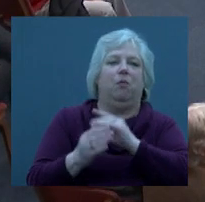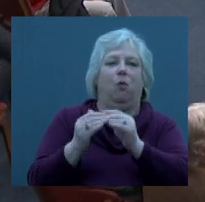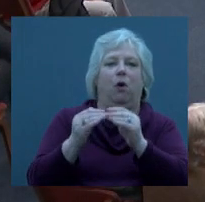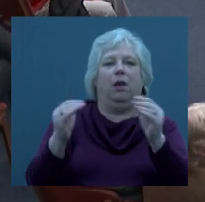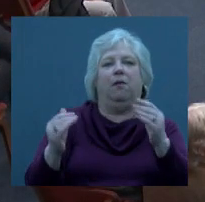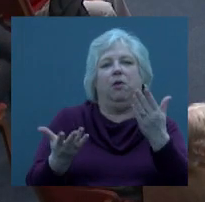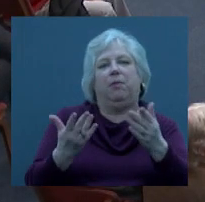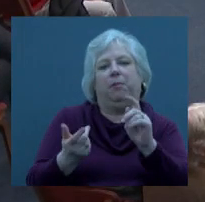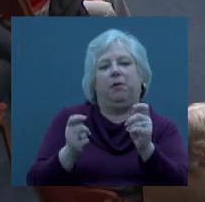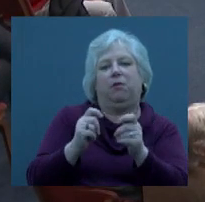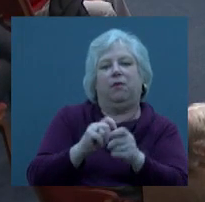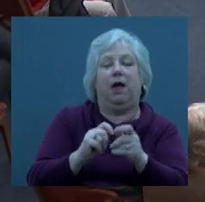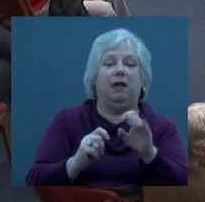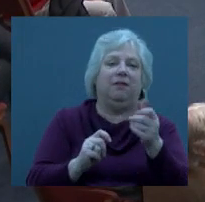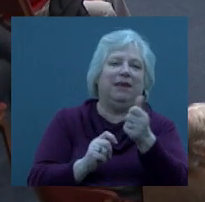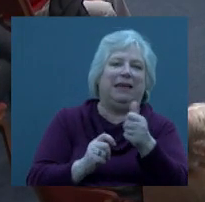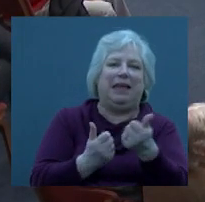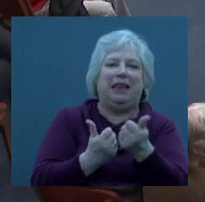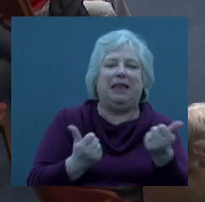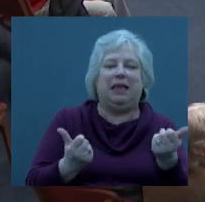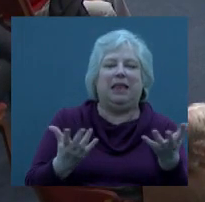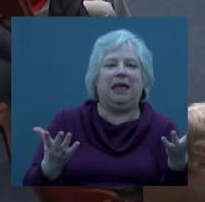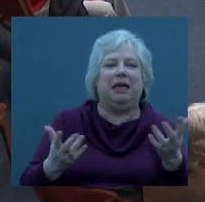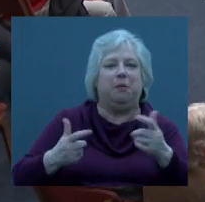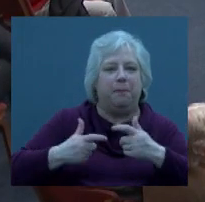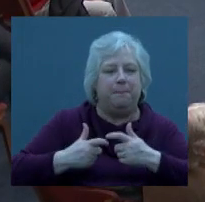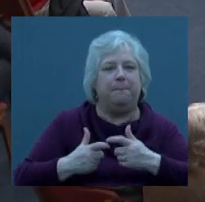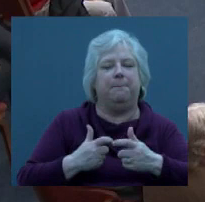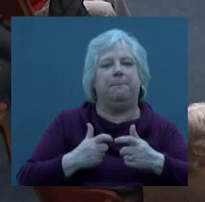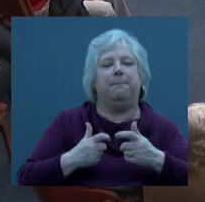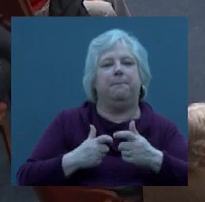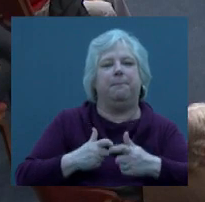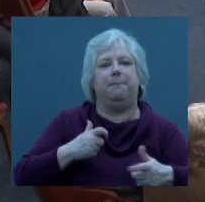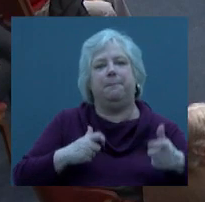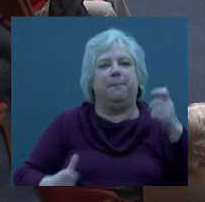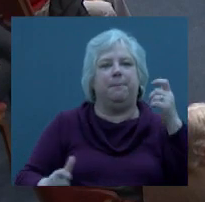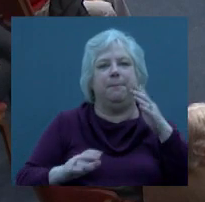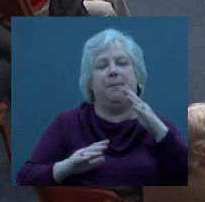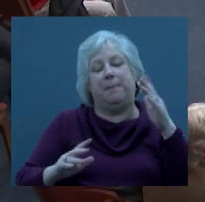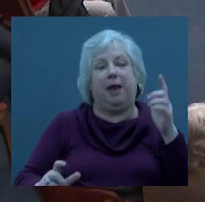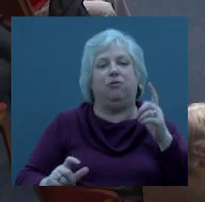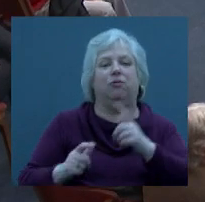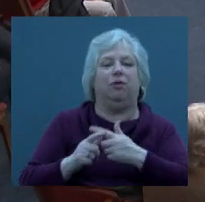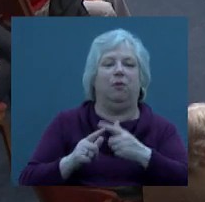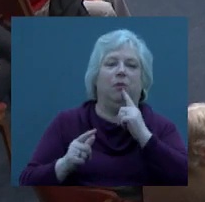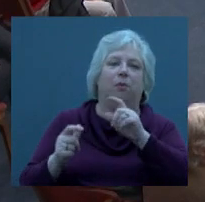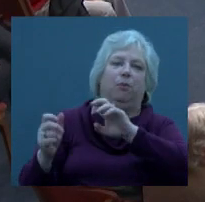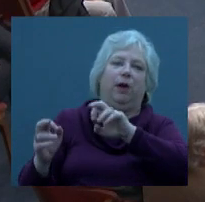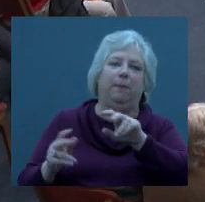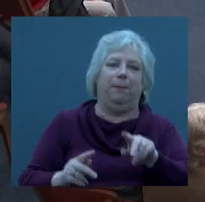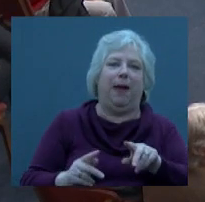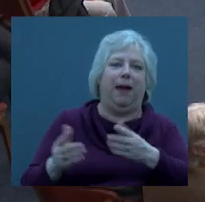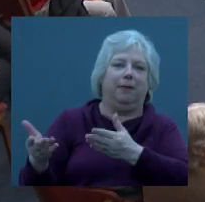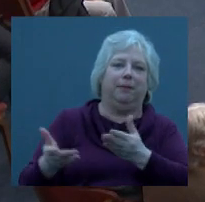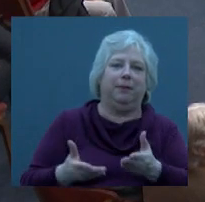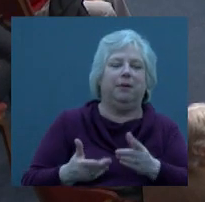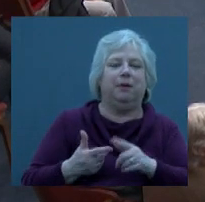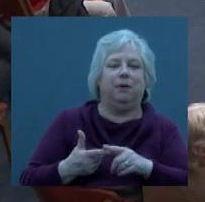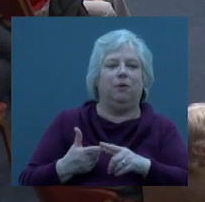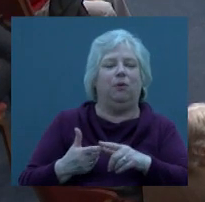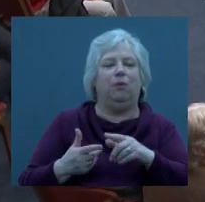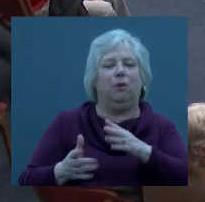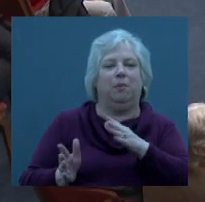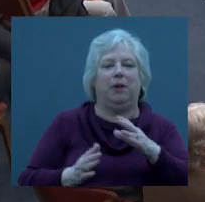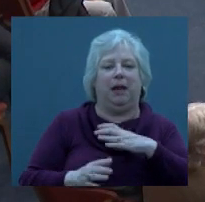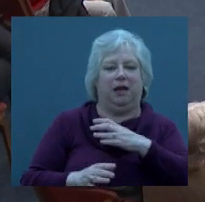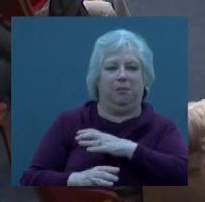anything major, we would make sure to notify the people and bring it back to this planning commission if there's anything major changed on